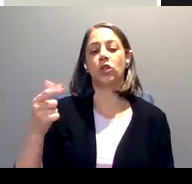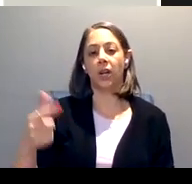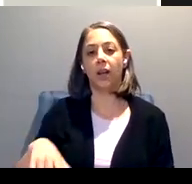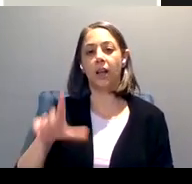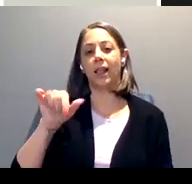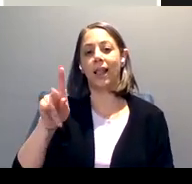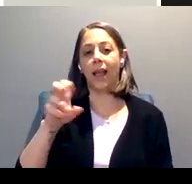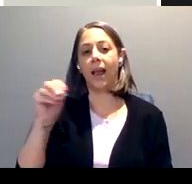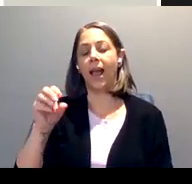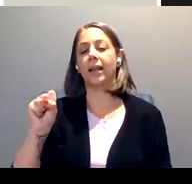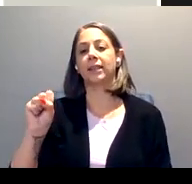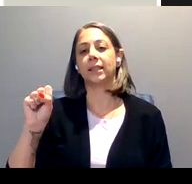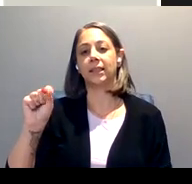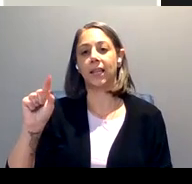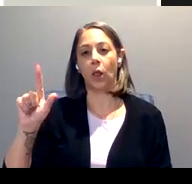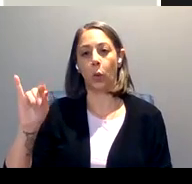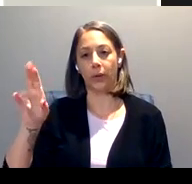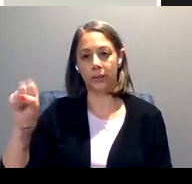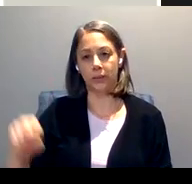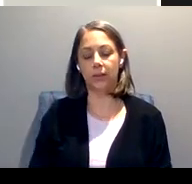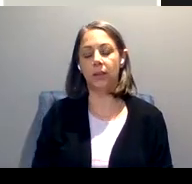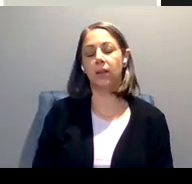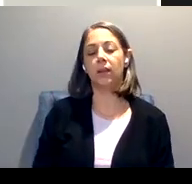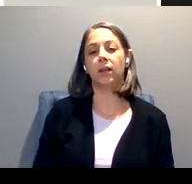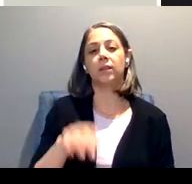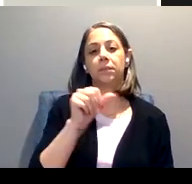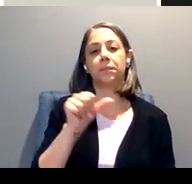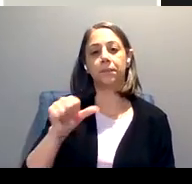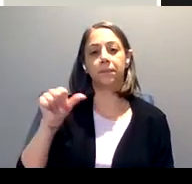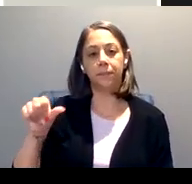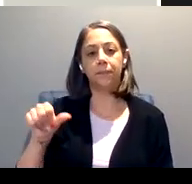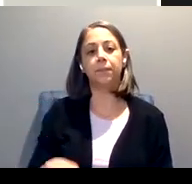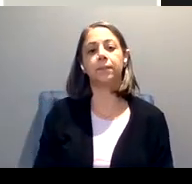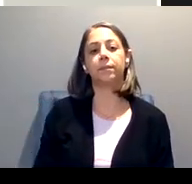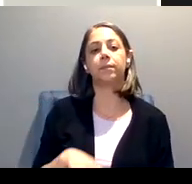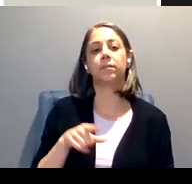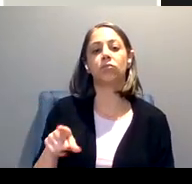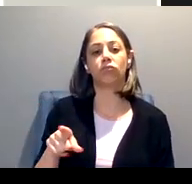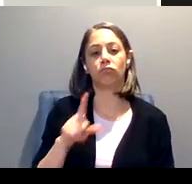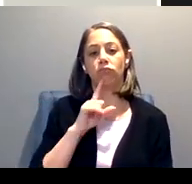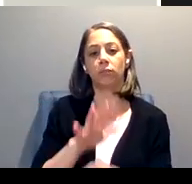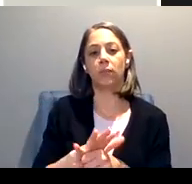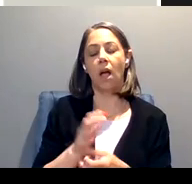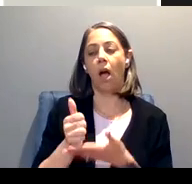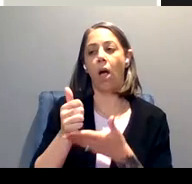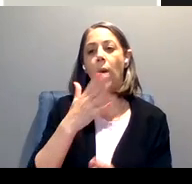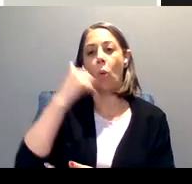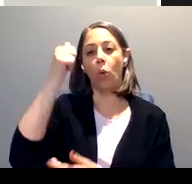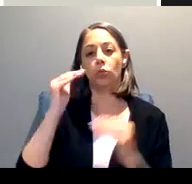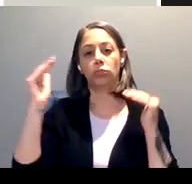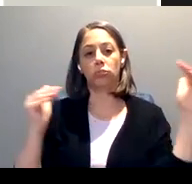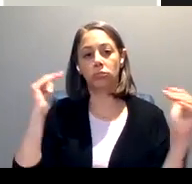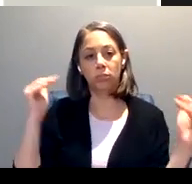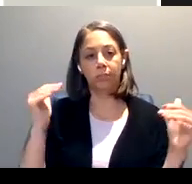and St. Louis. The Arrowhead Area Agency on Aging is committed to helping older adults maintain